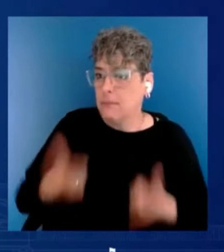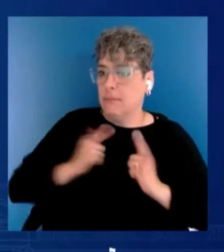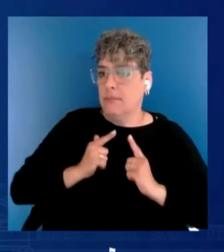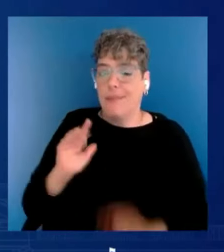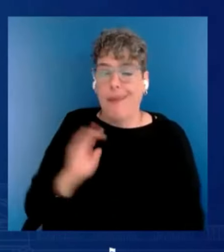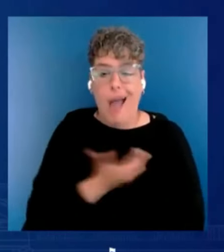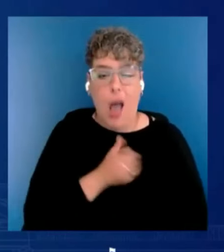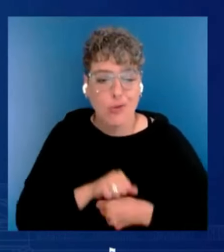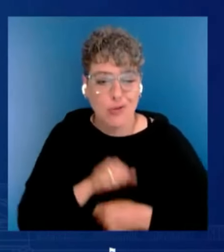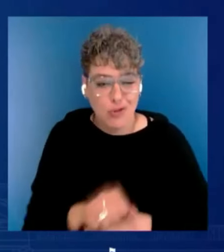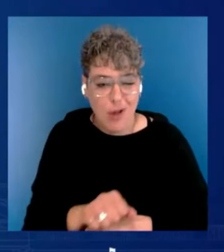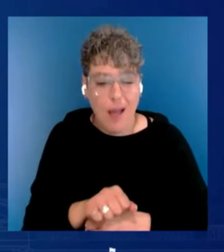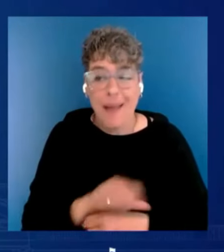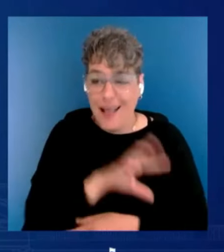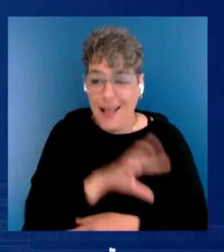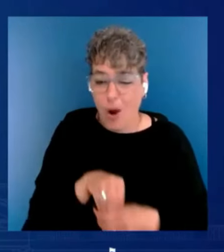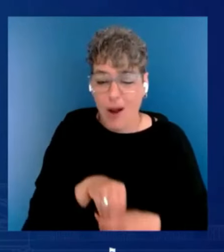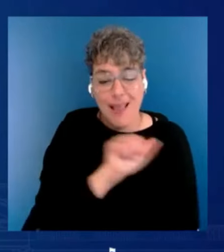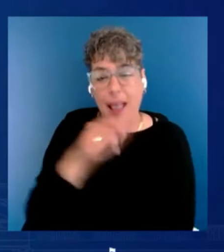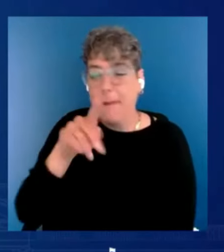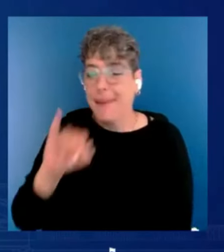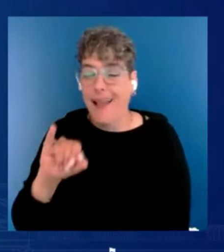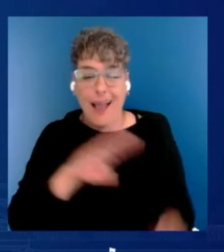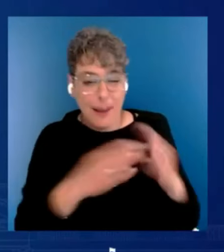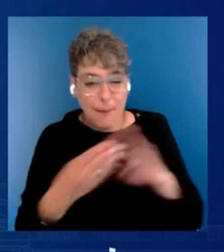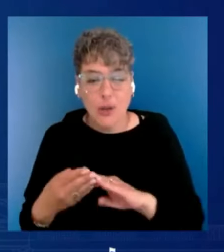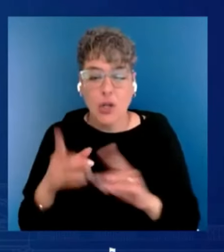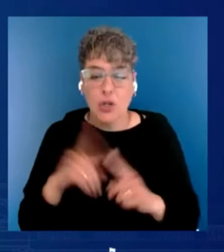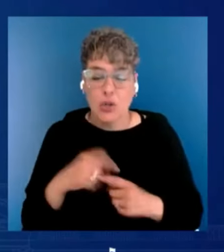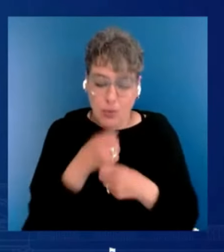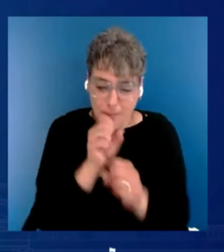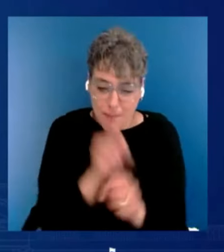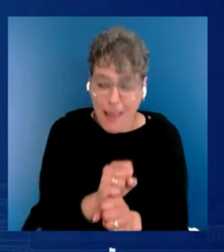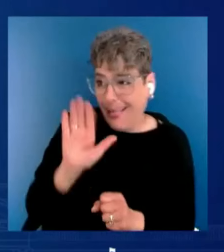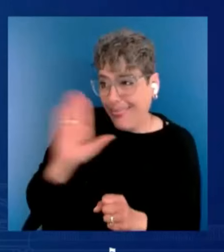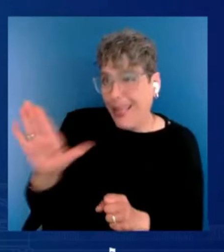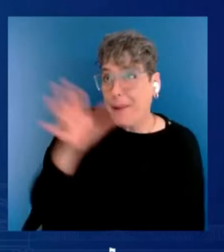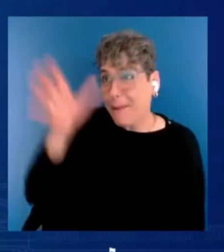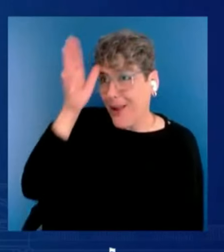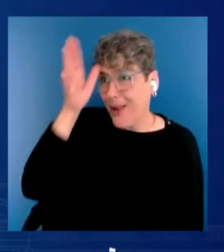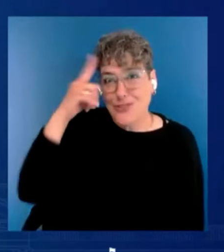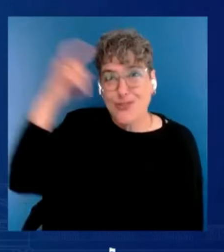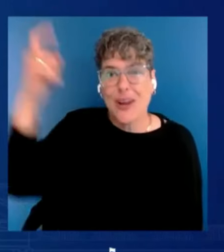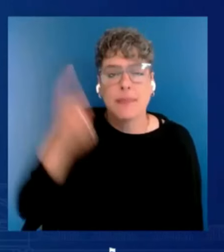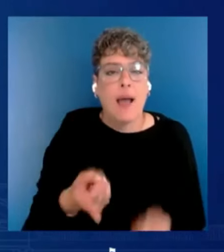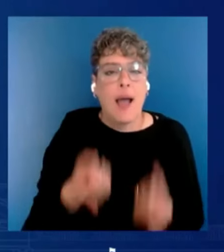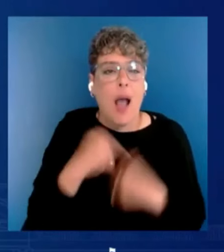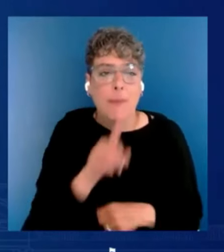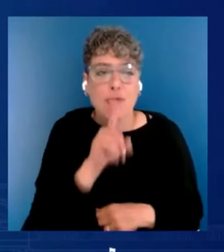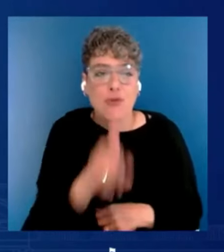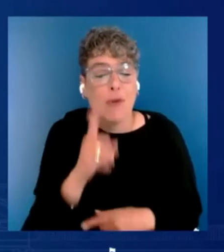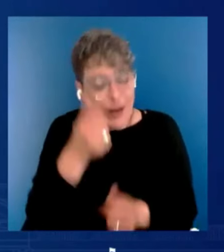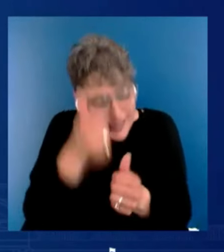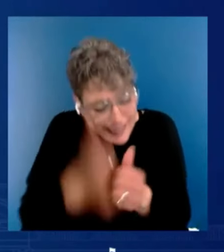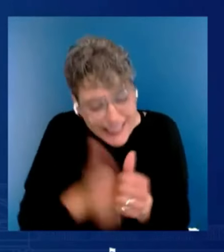of an America where opportunity is available to everyone, to make that true for each and every person who comes to these shores, whether they